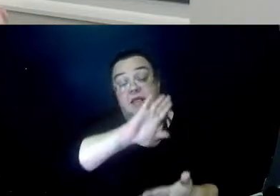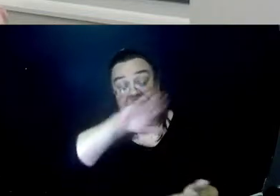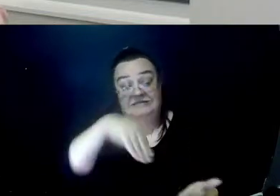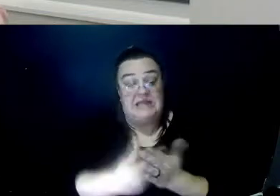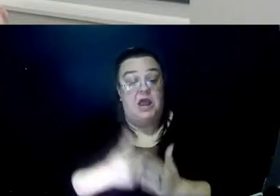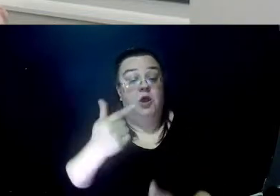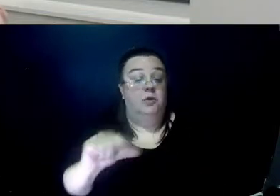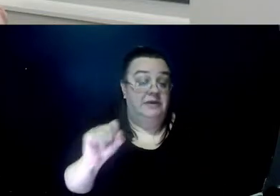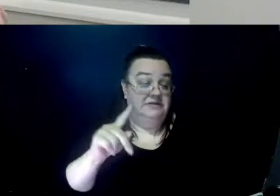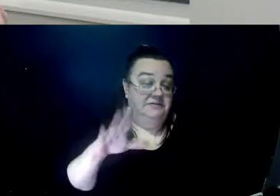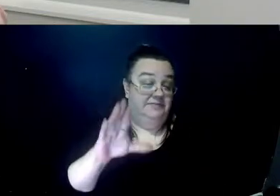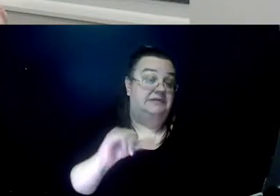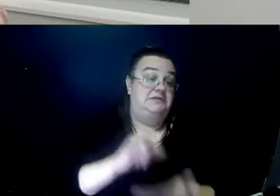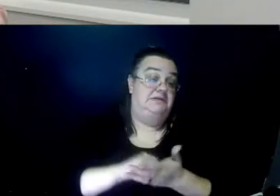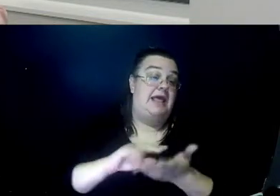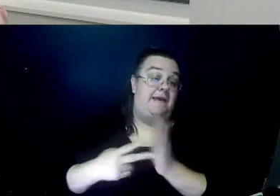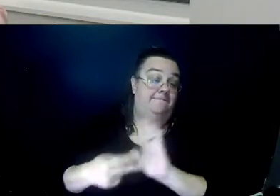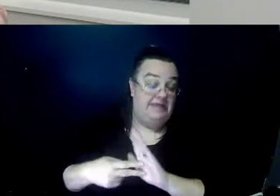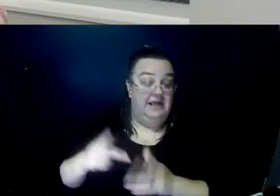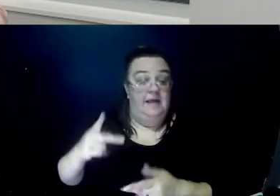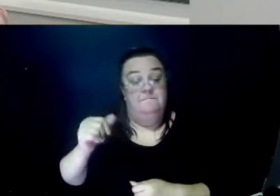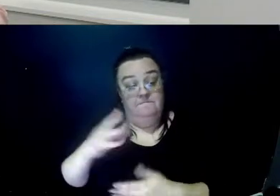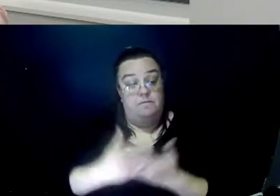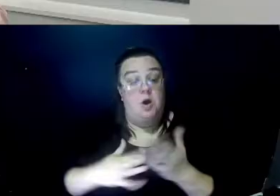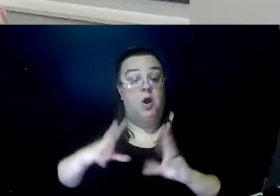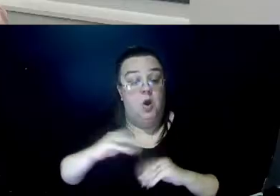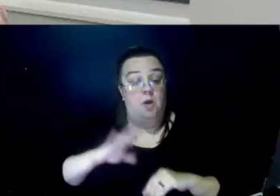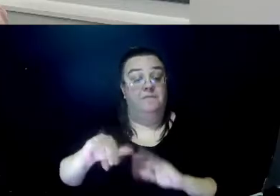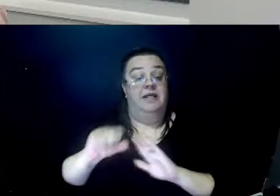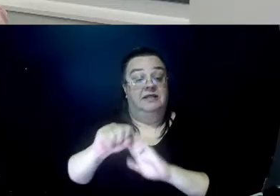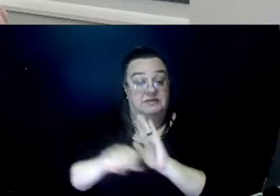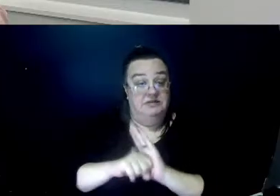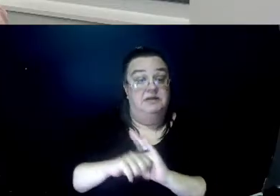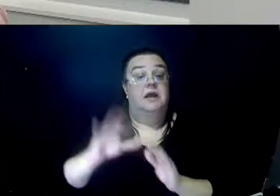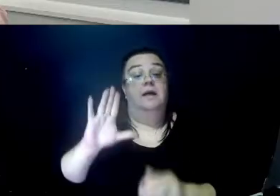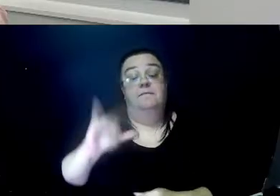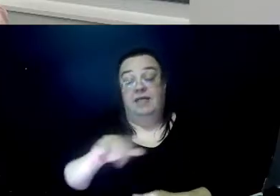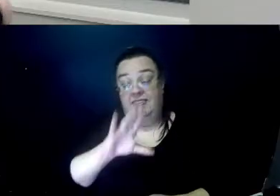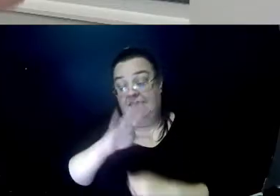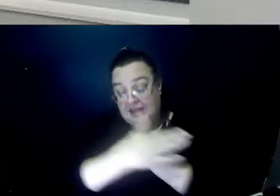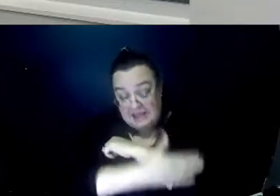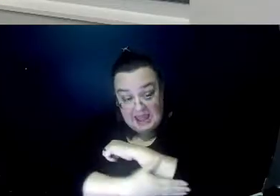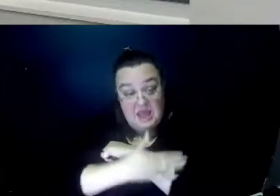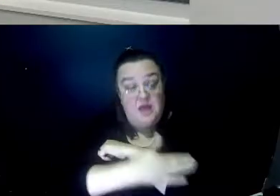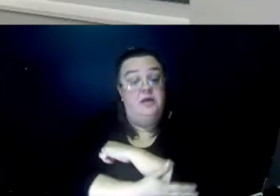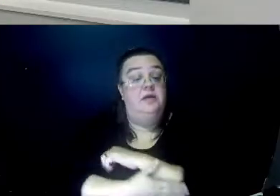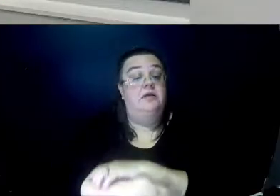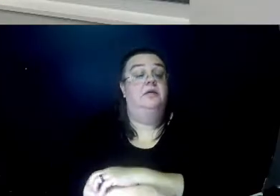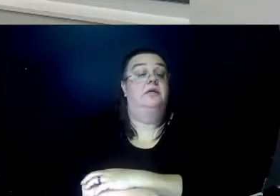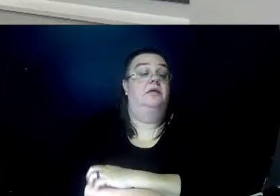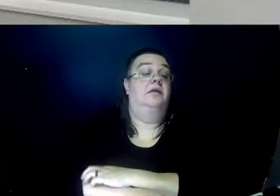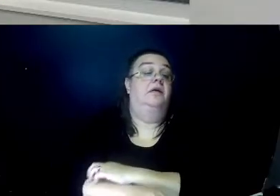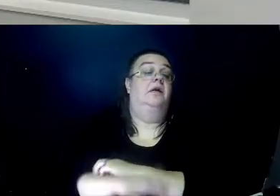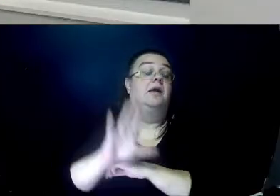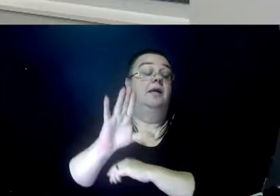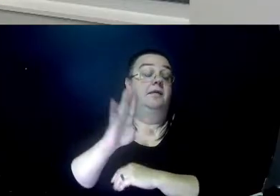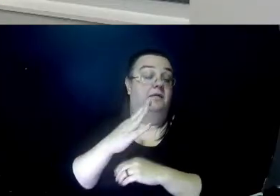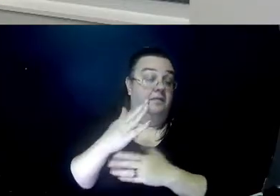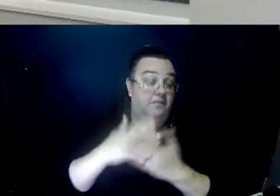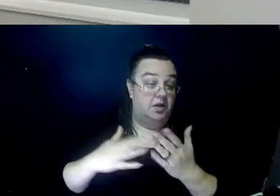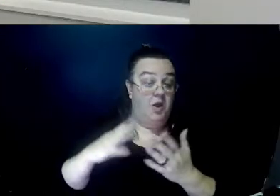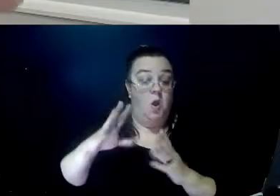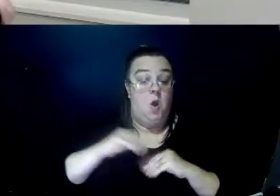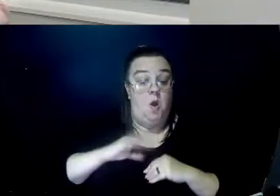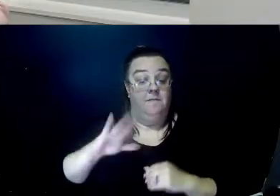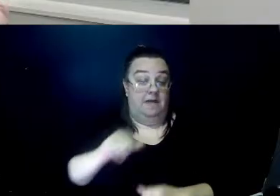space. That means the part owned by the state, the part owned by the county, the part owned by private